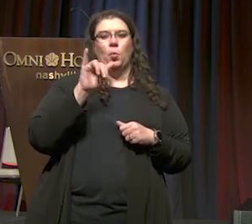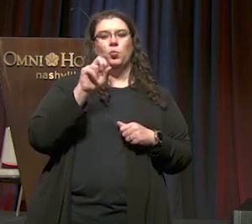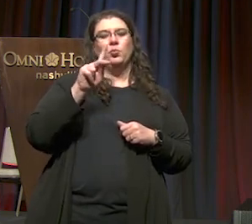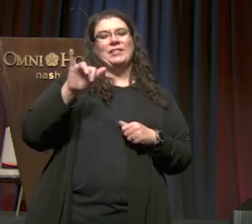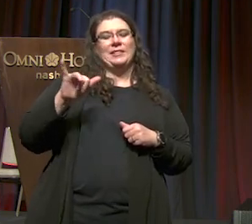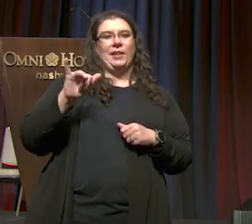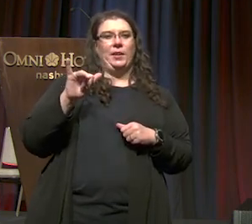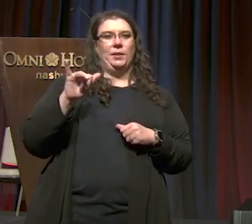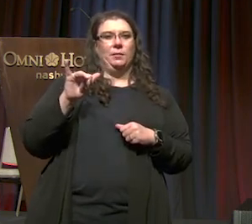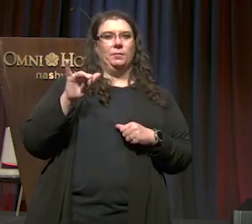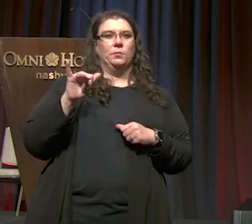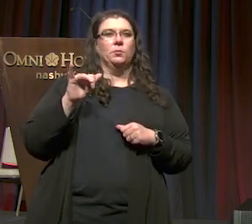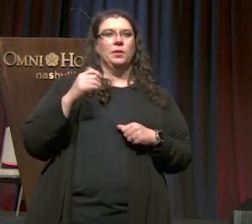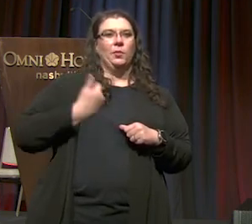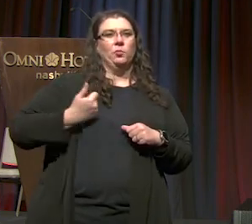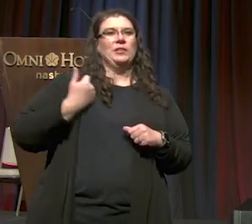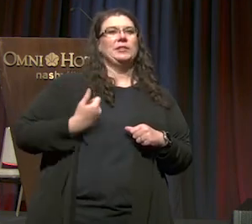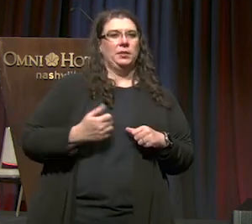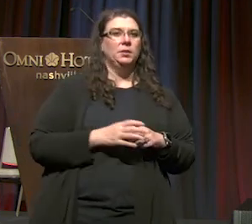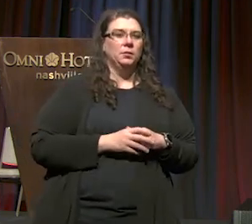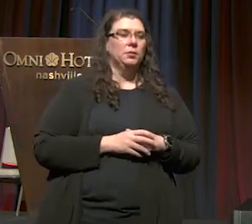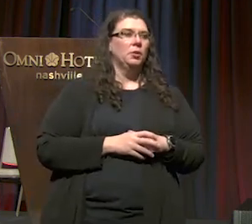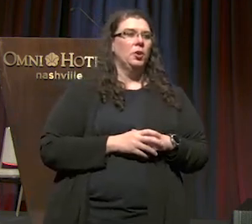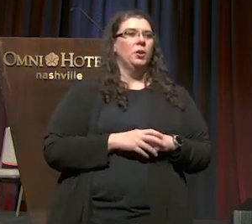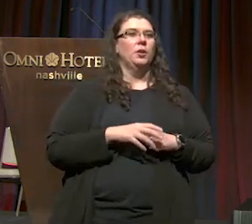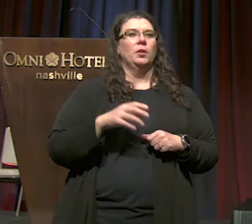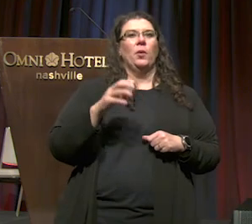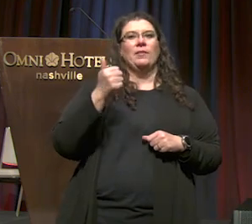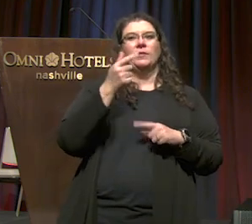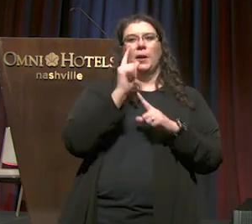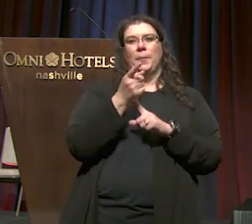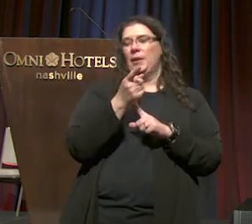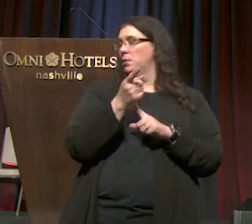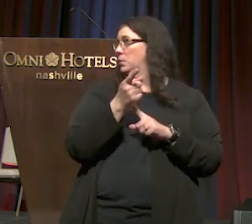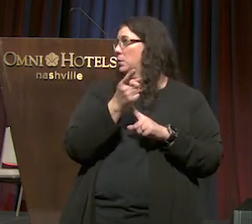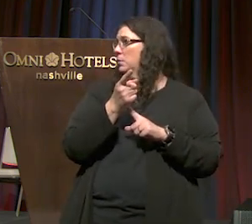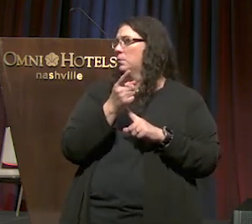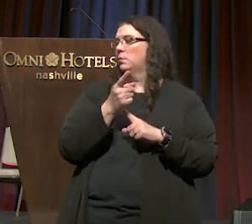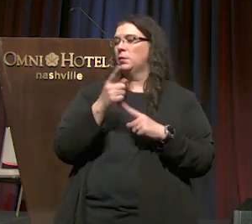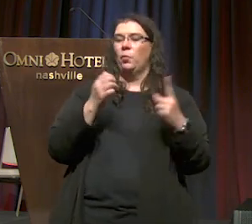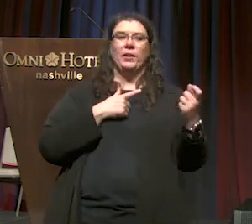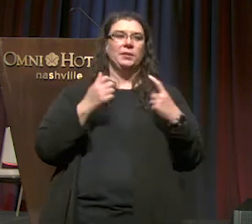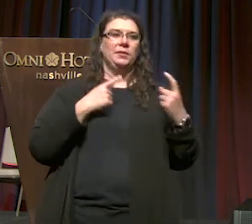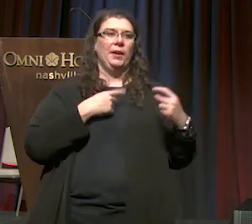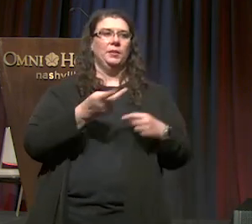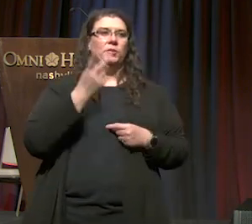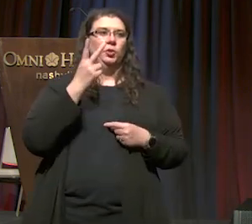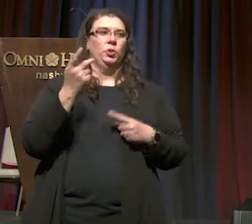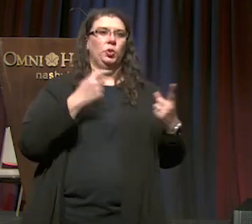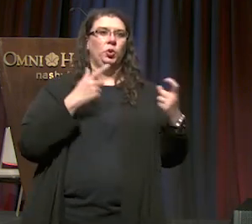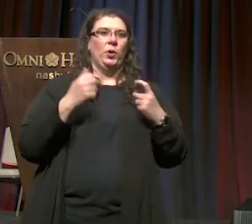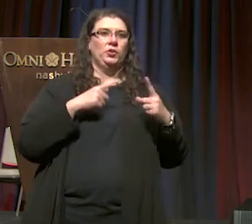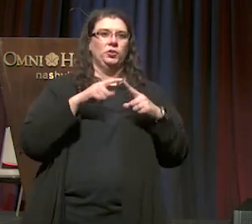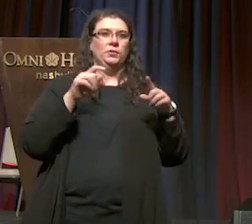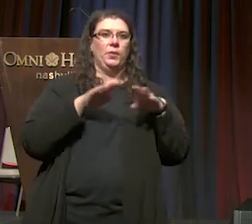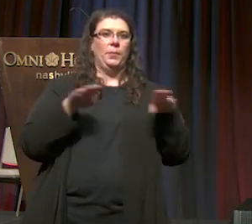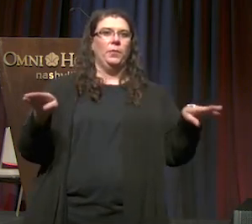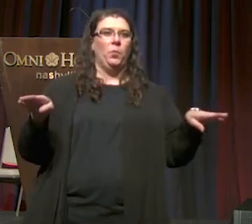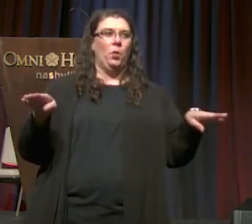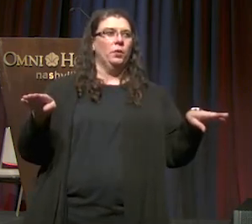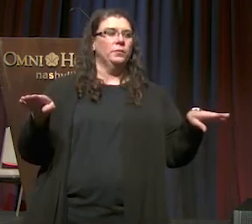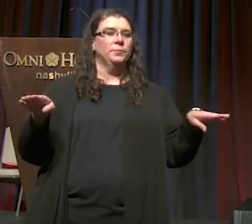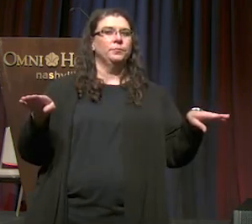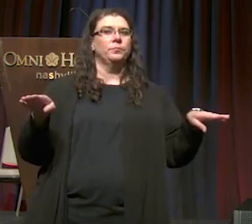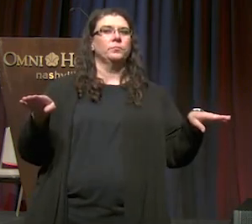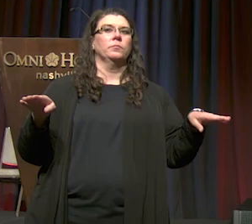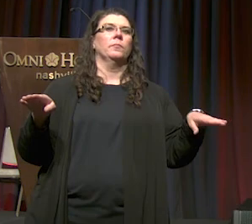Thank you. We still have 10 minutes, so we can take 2 to 3 questions from the floor. So